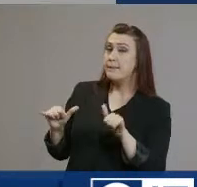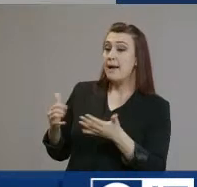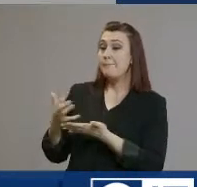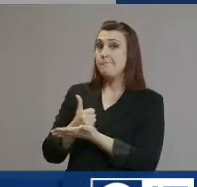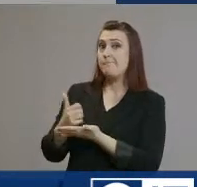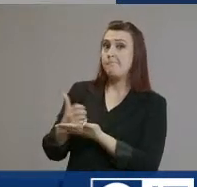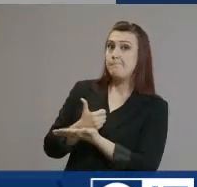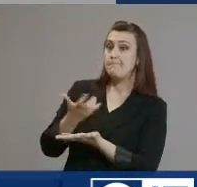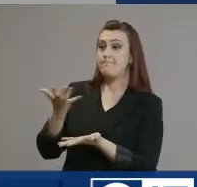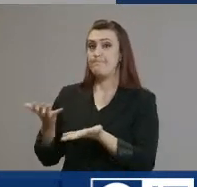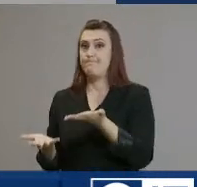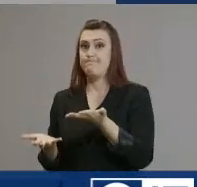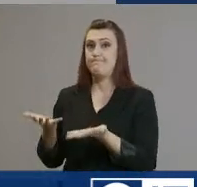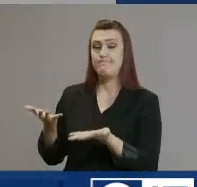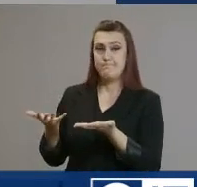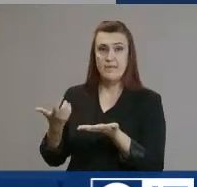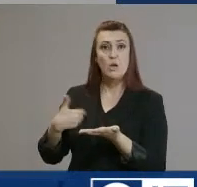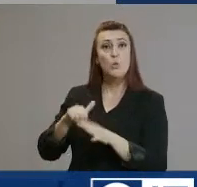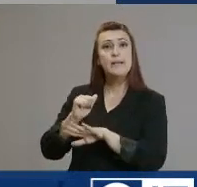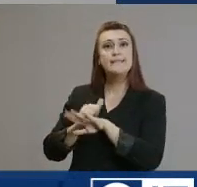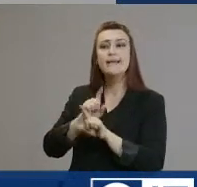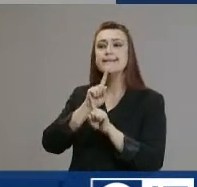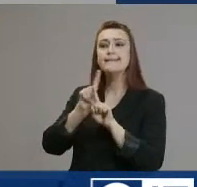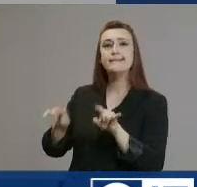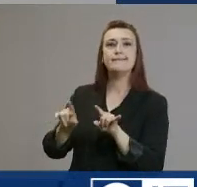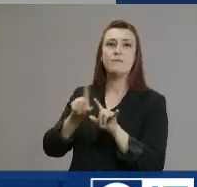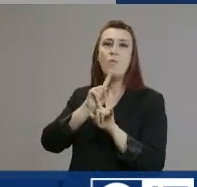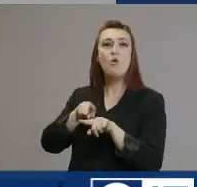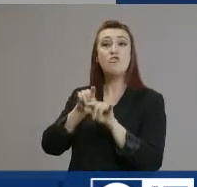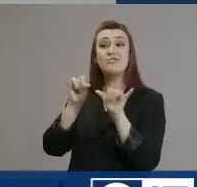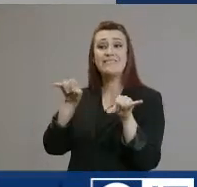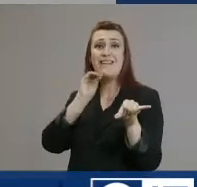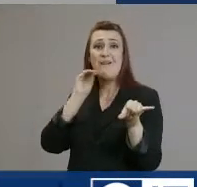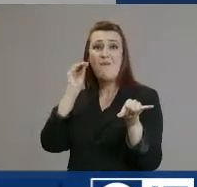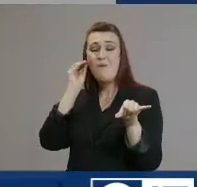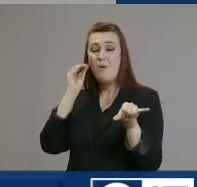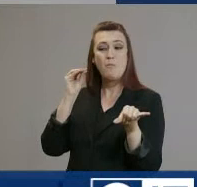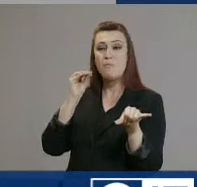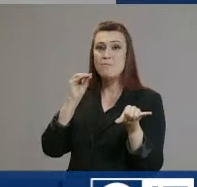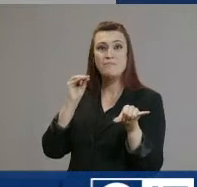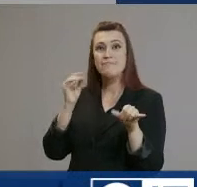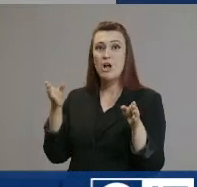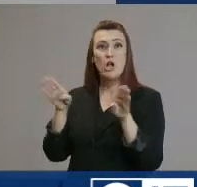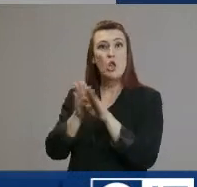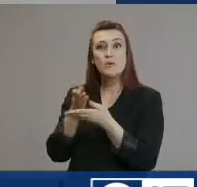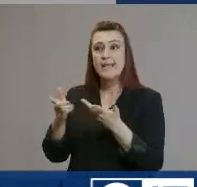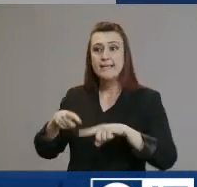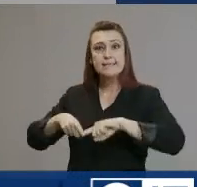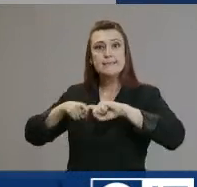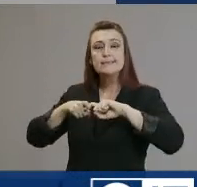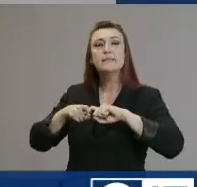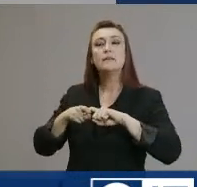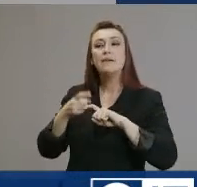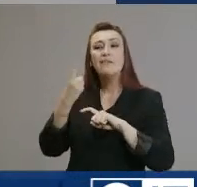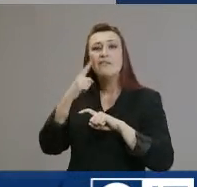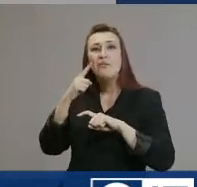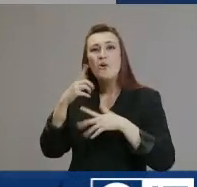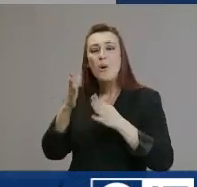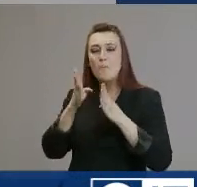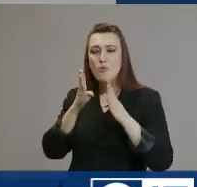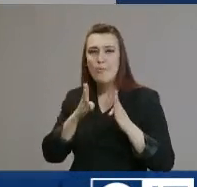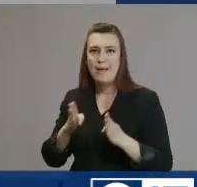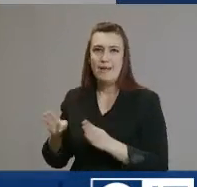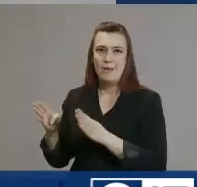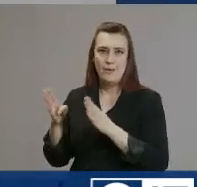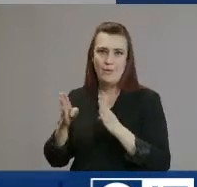the stay-at-home order there so we could prepare for what we are going through right now, and